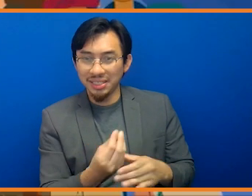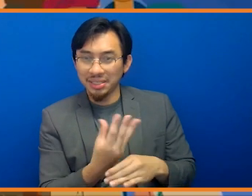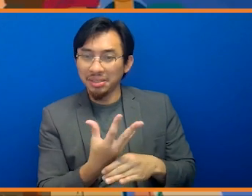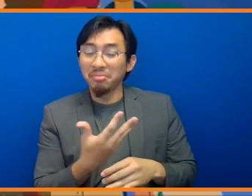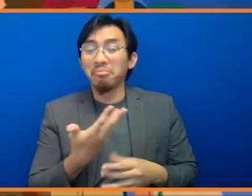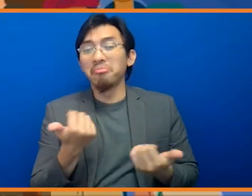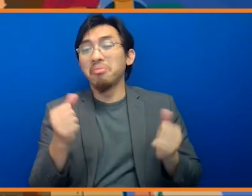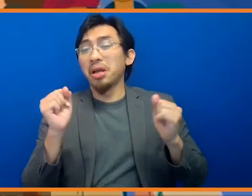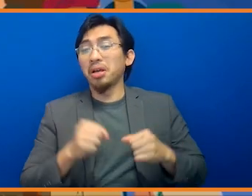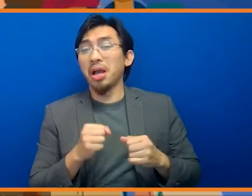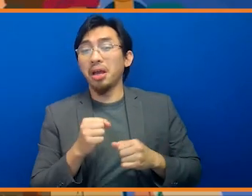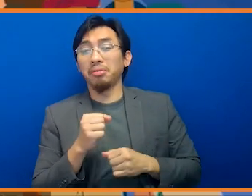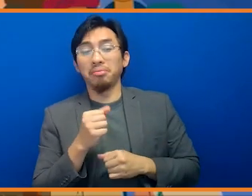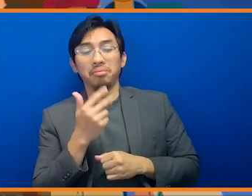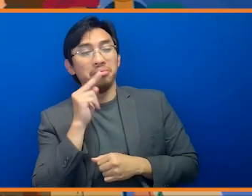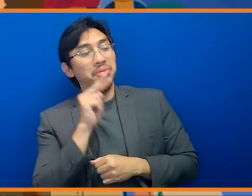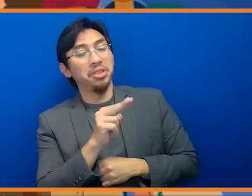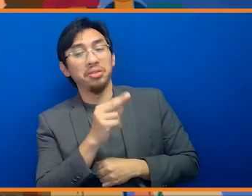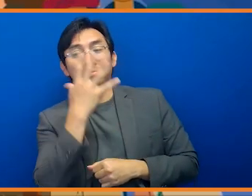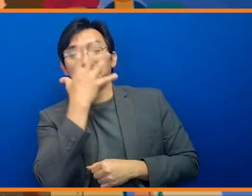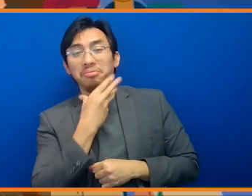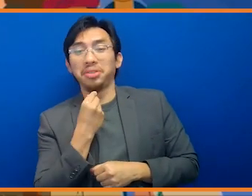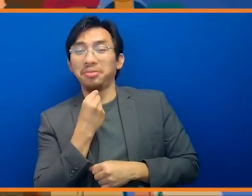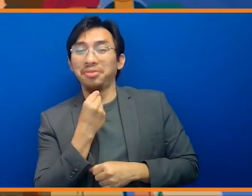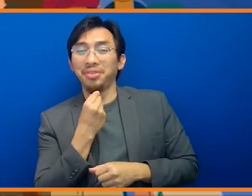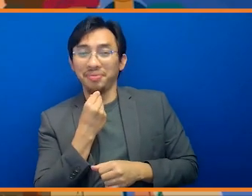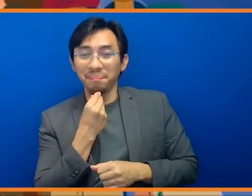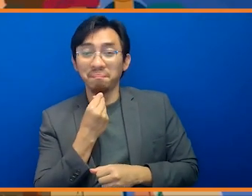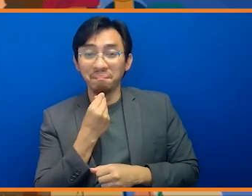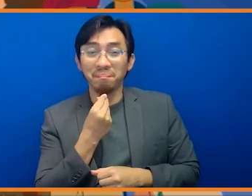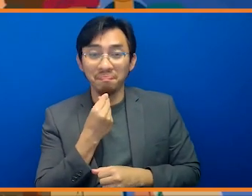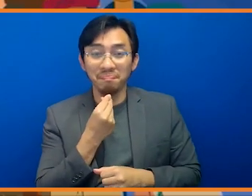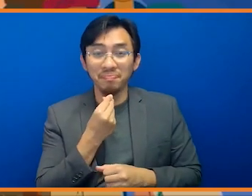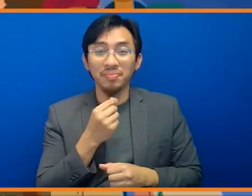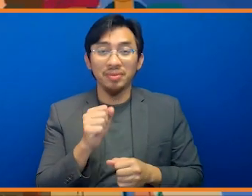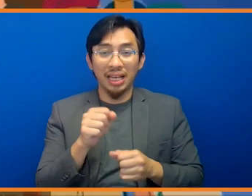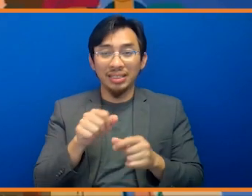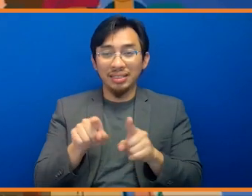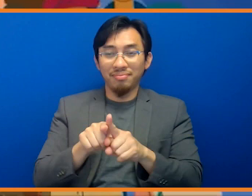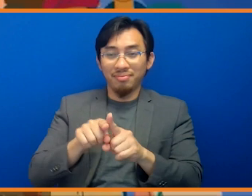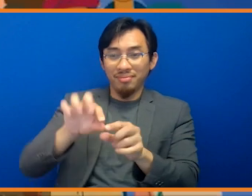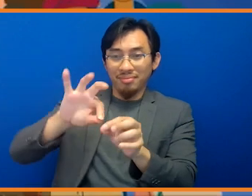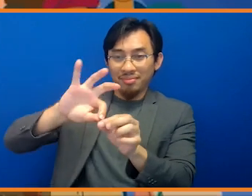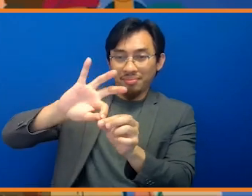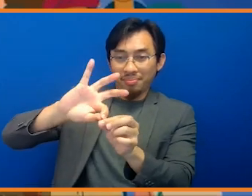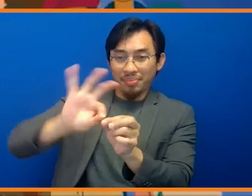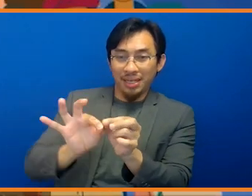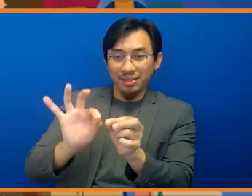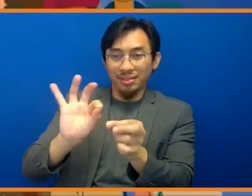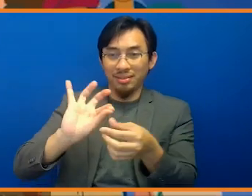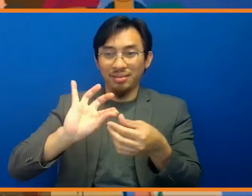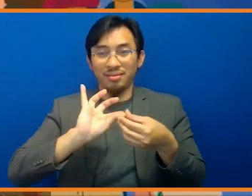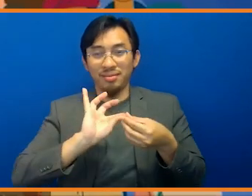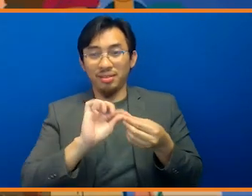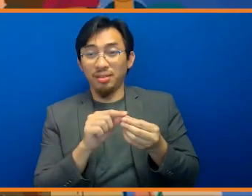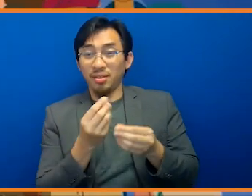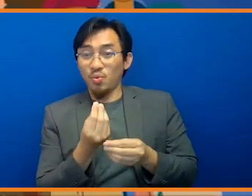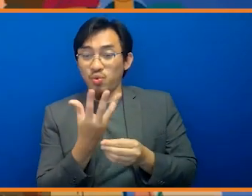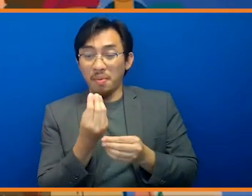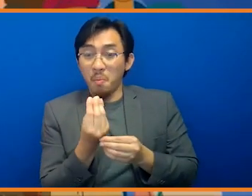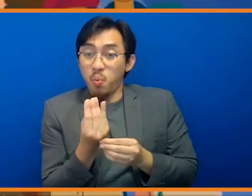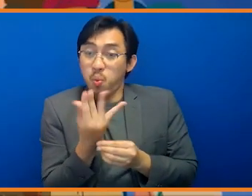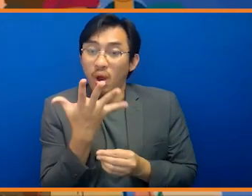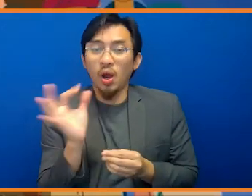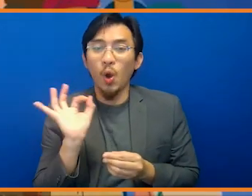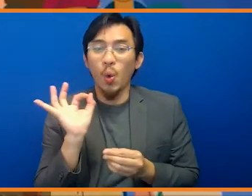bisa menikmati keindahannya. Tetapi sekali dikutip, bunga tak